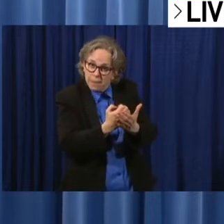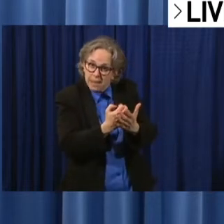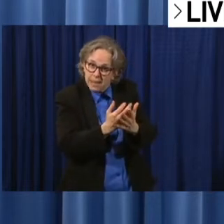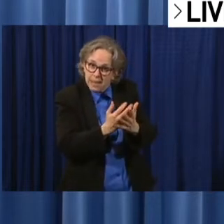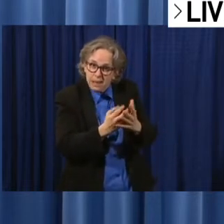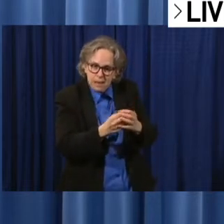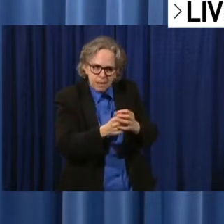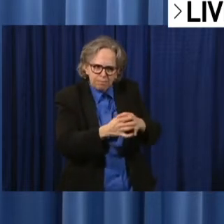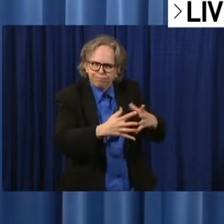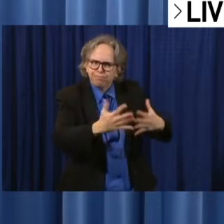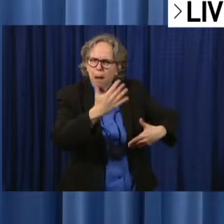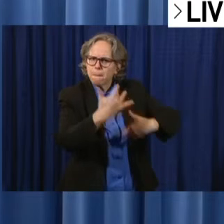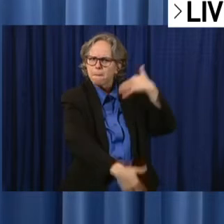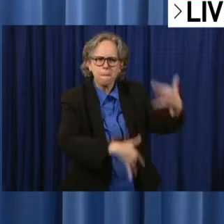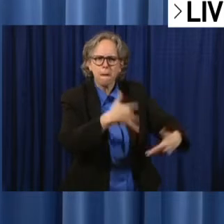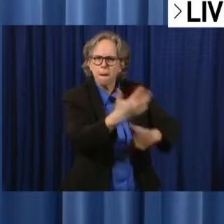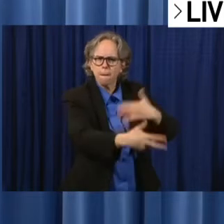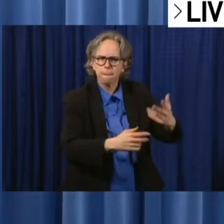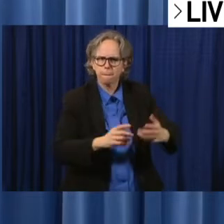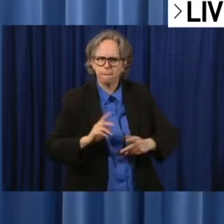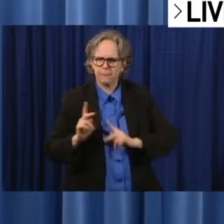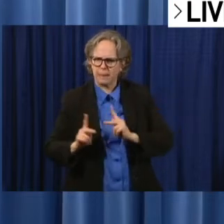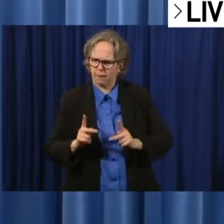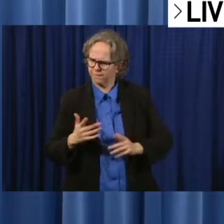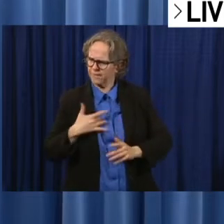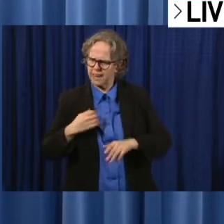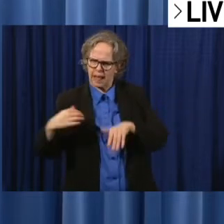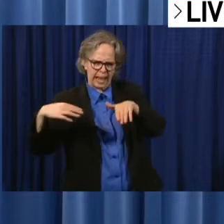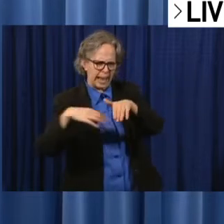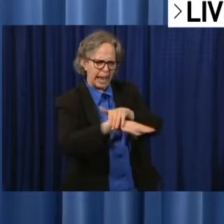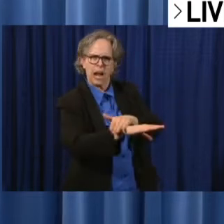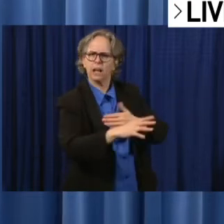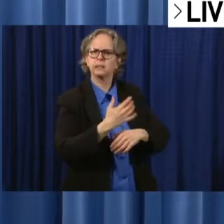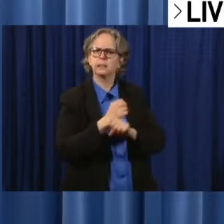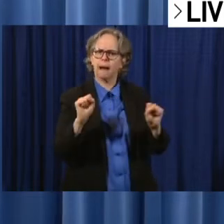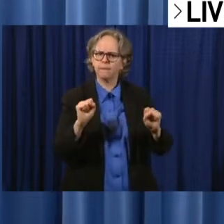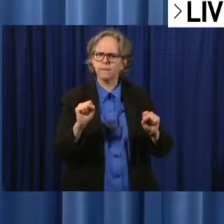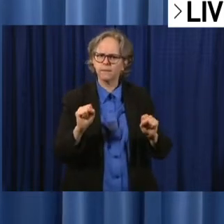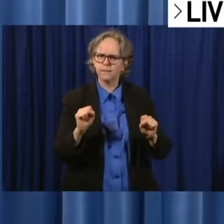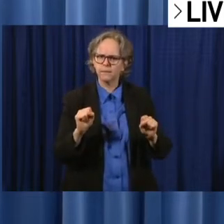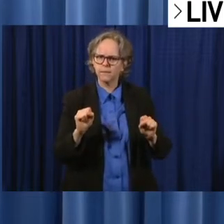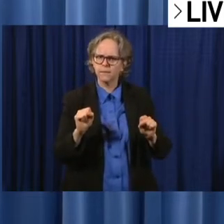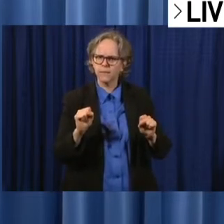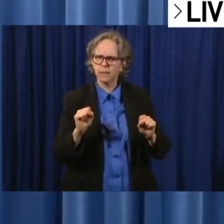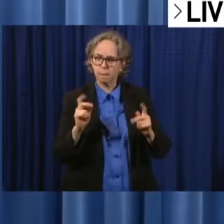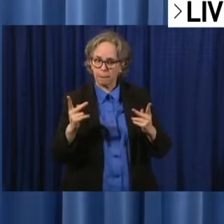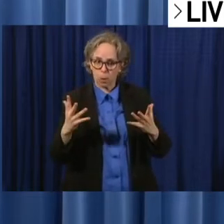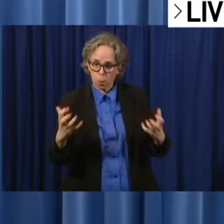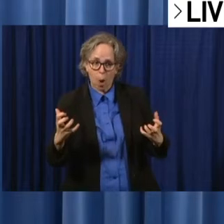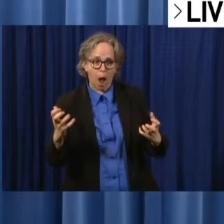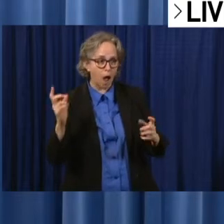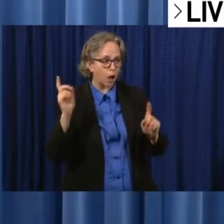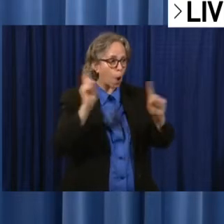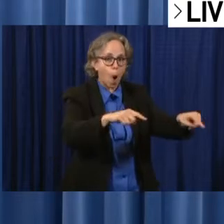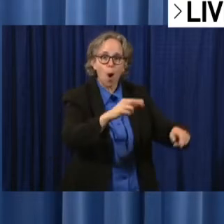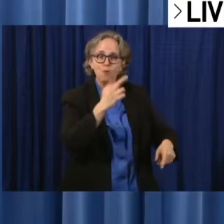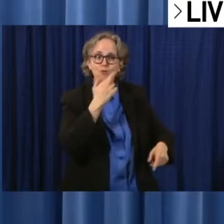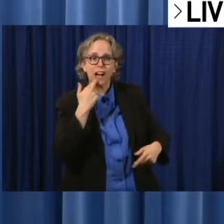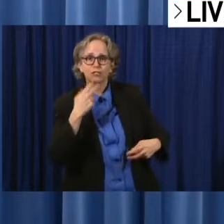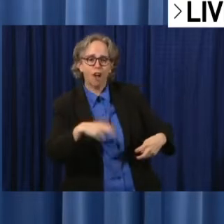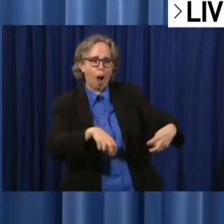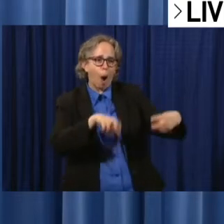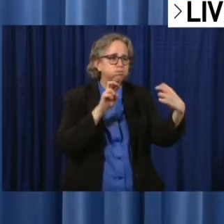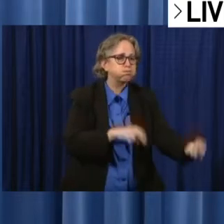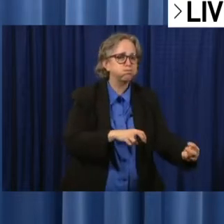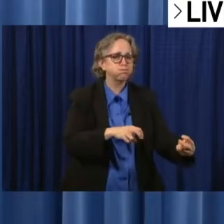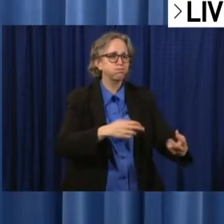the rules are being followed when they go to a restaurant. They have to feel that the rules are being followed when they go to a bar.